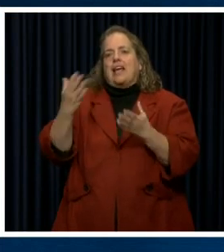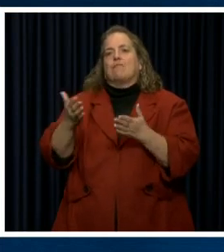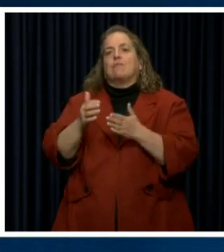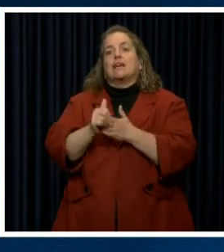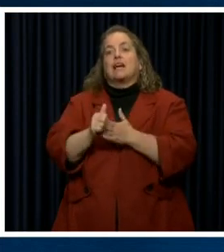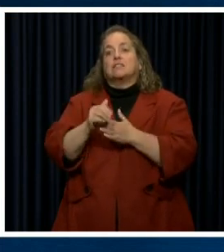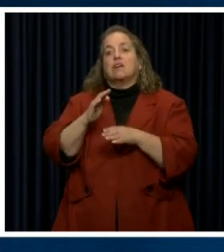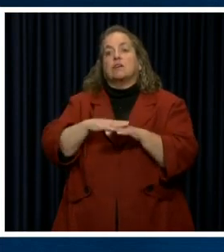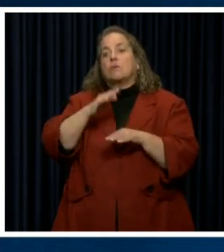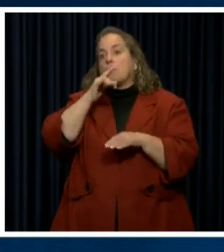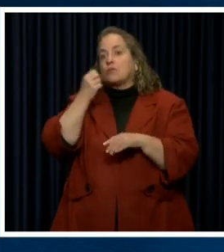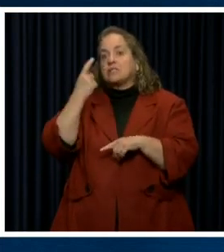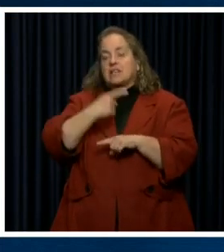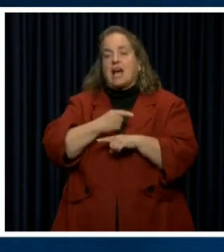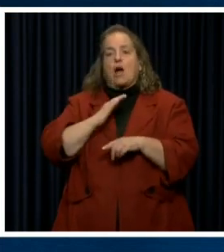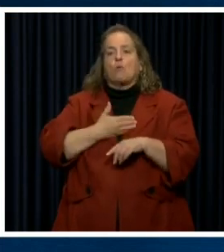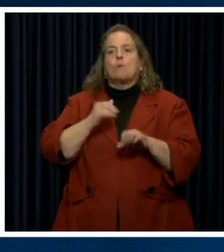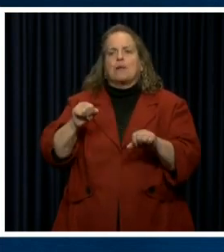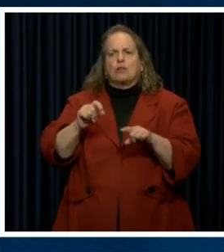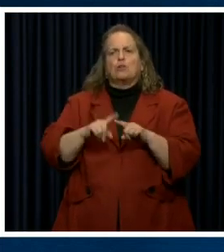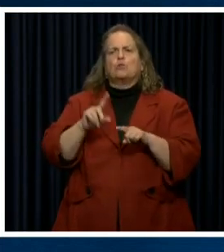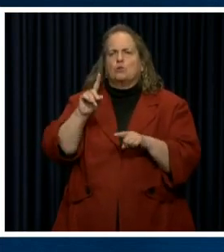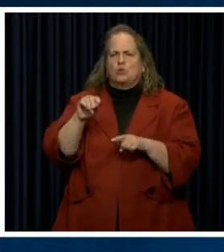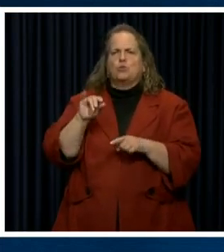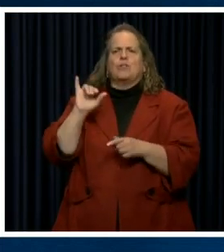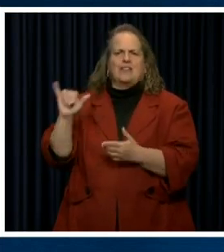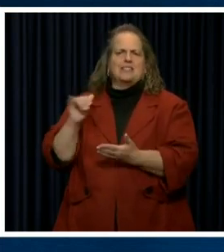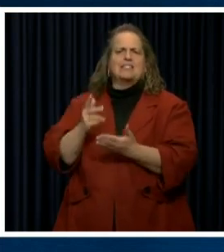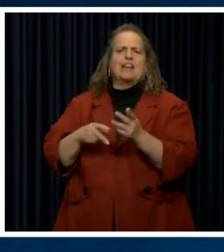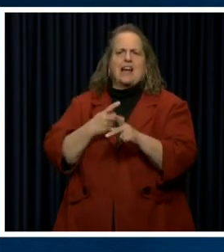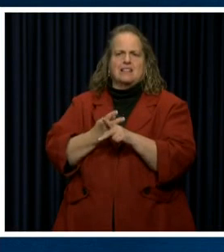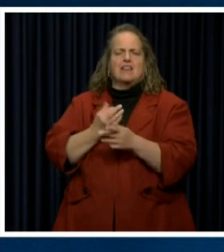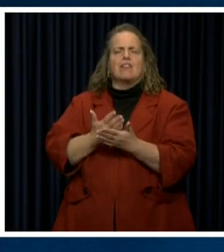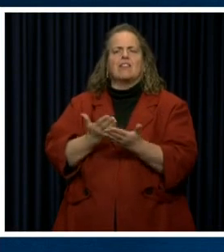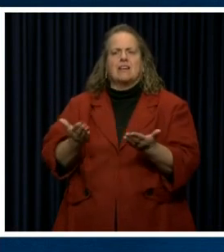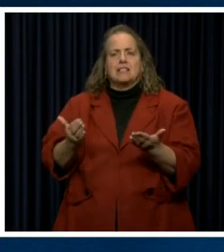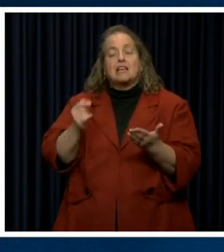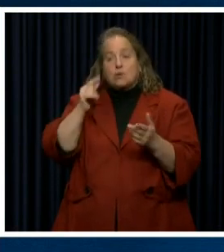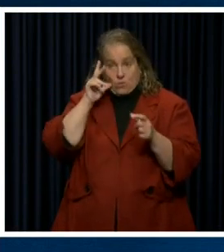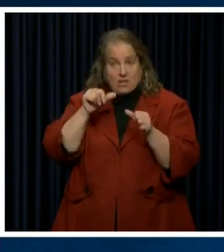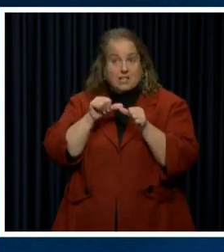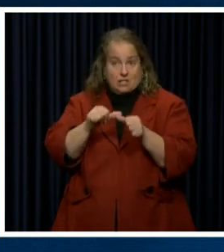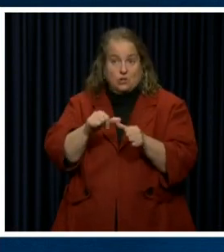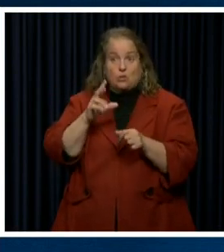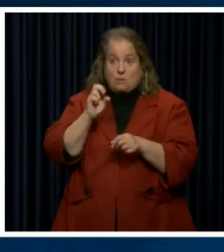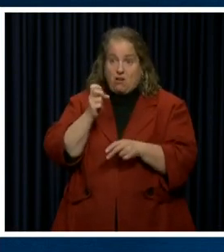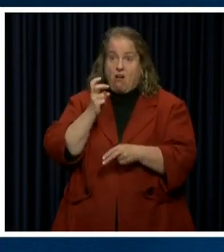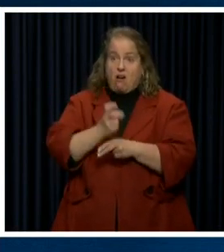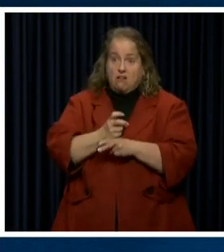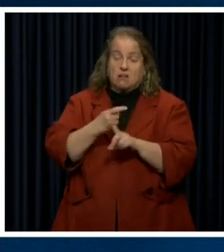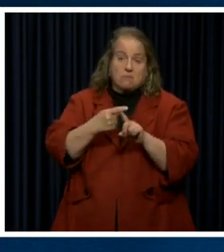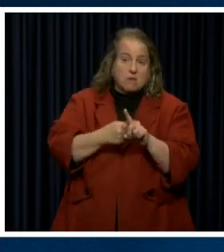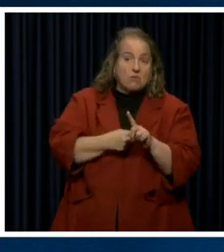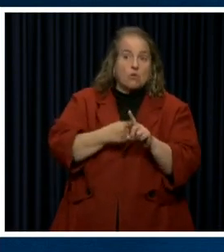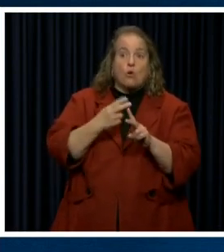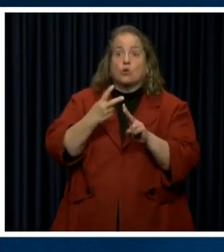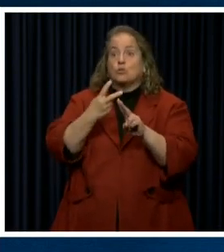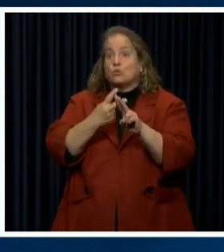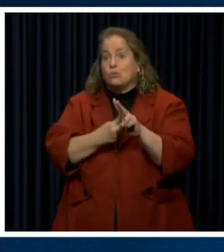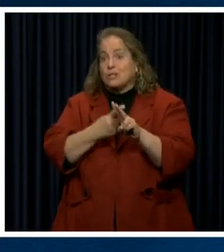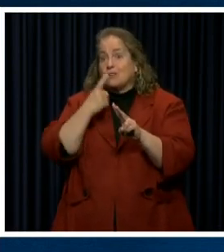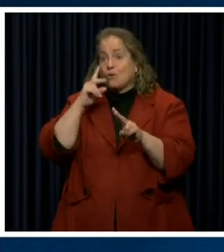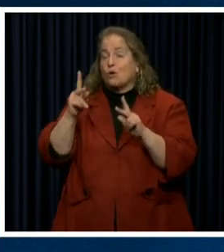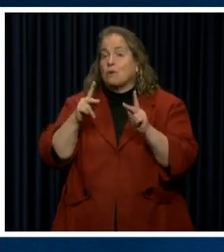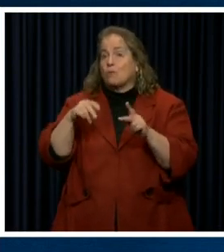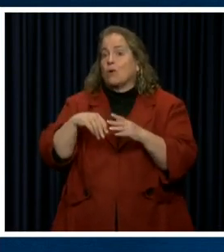Day about our ability to do these things. It's going to continue to be a hard month or two for our folks